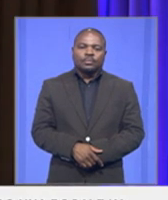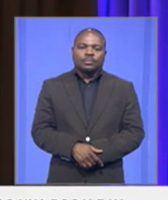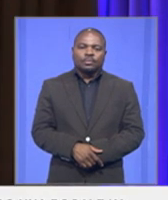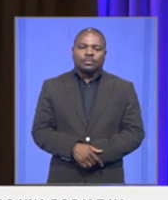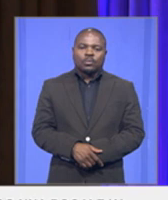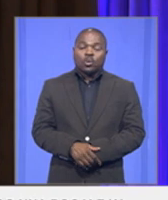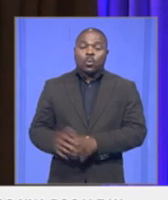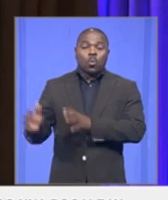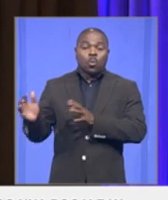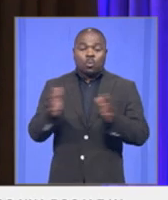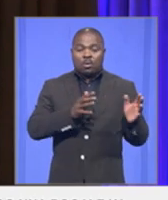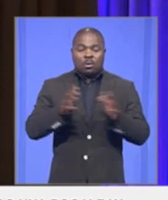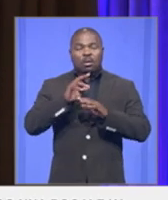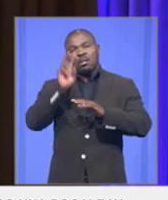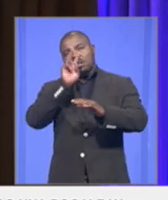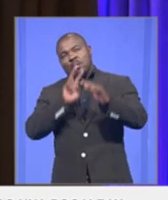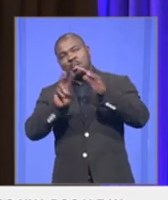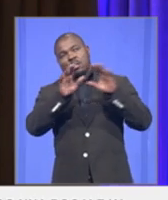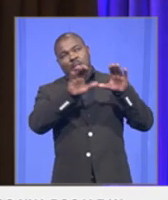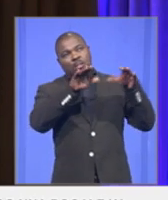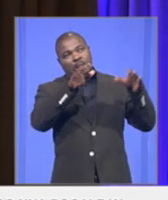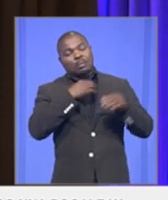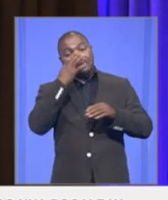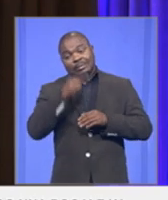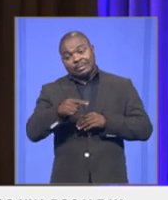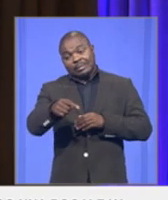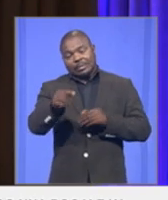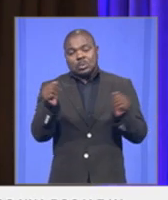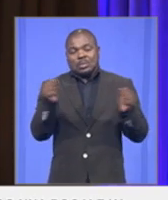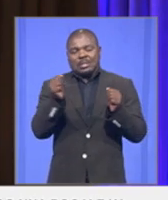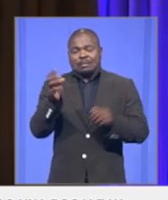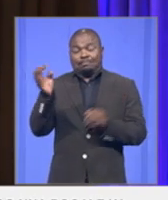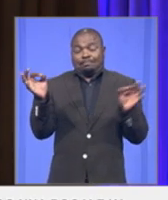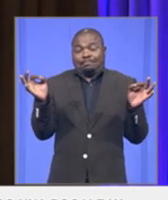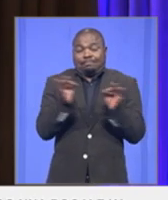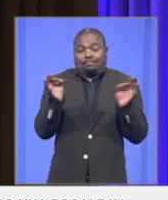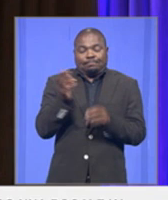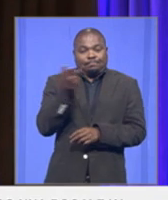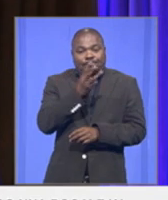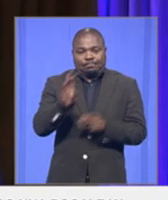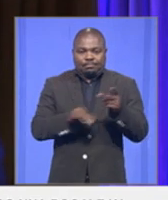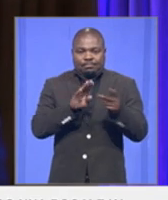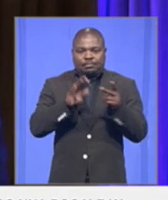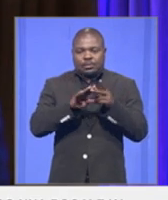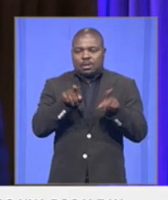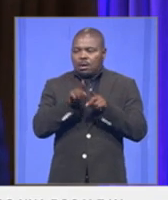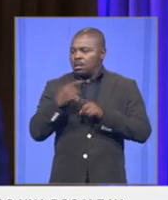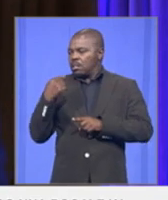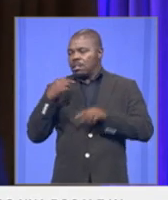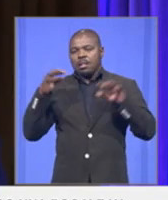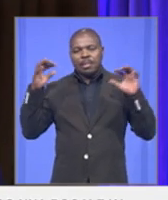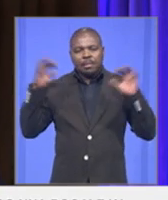The weather forecasters are anticipating a much colder winter season, as we also saw with the rains in the last couple of